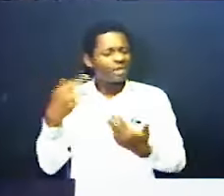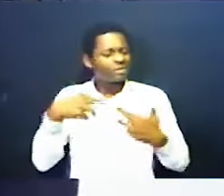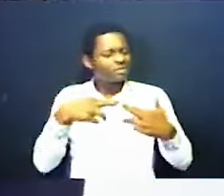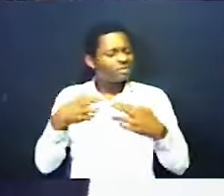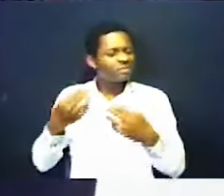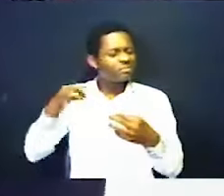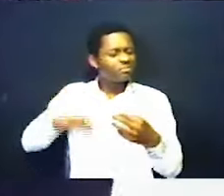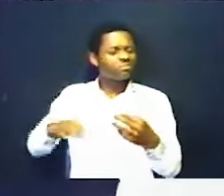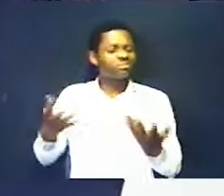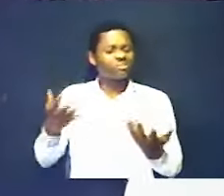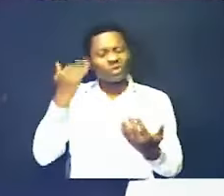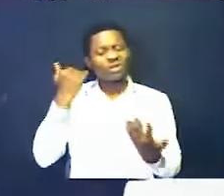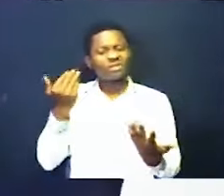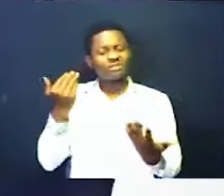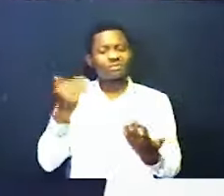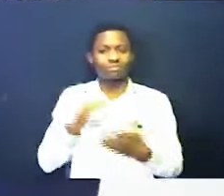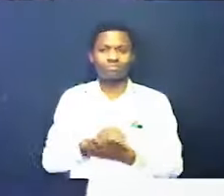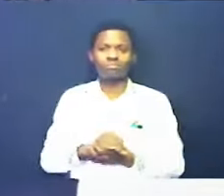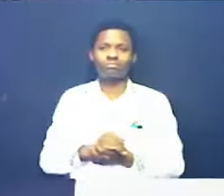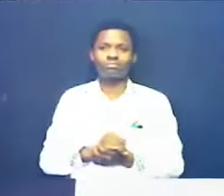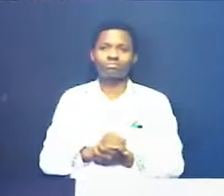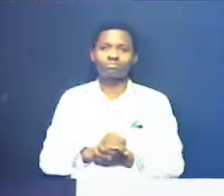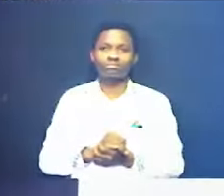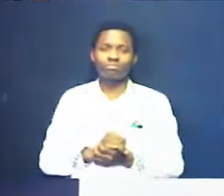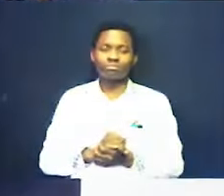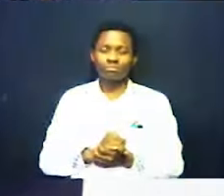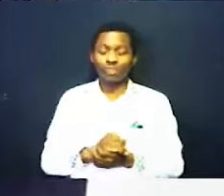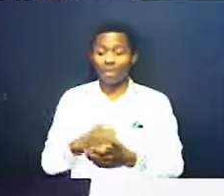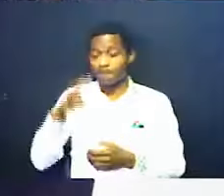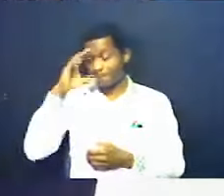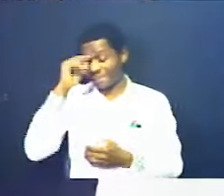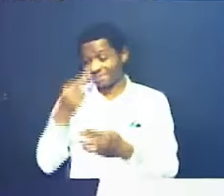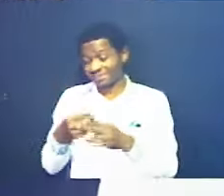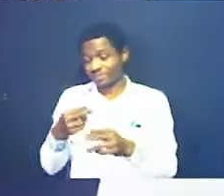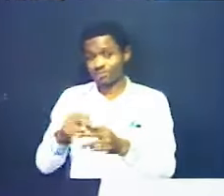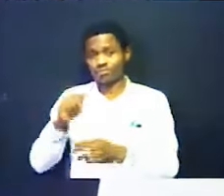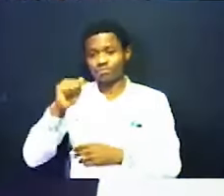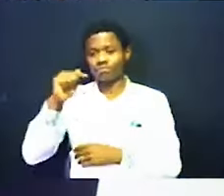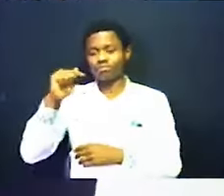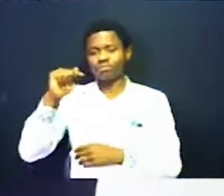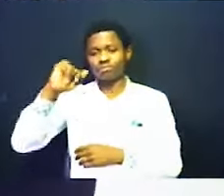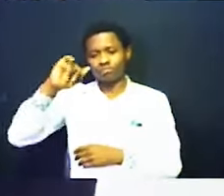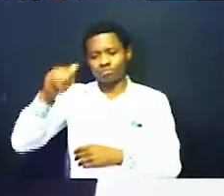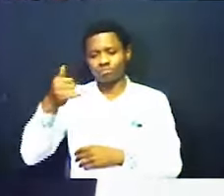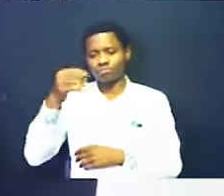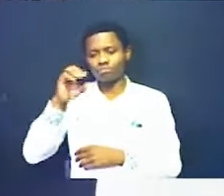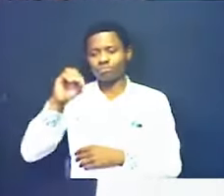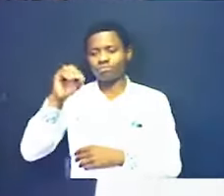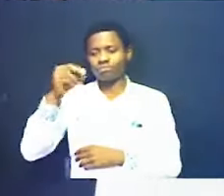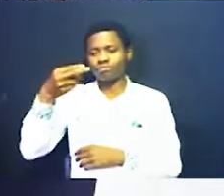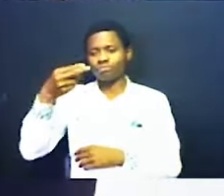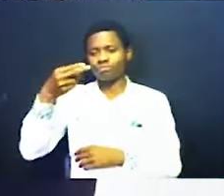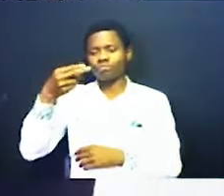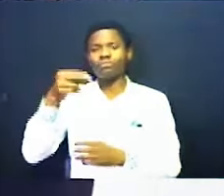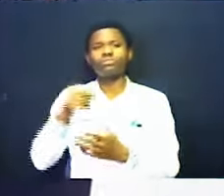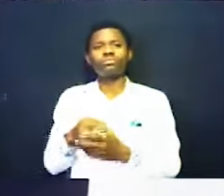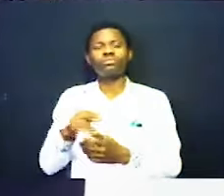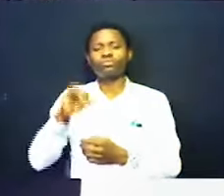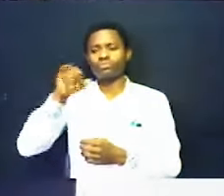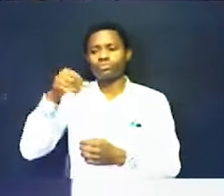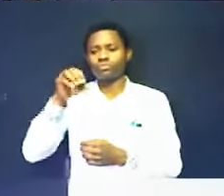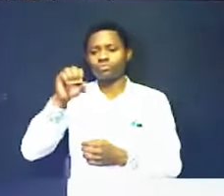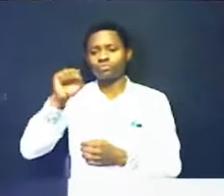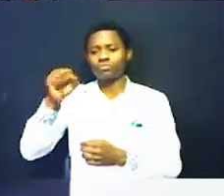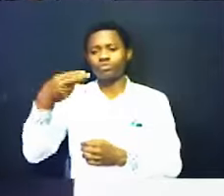meka wei. Josh McDowell said this and I want to quote it. Say na